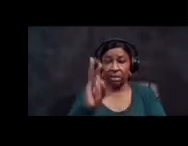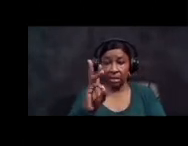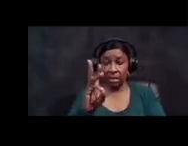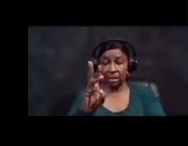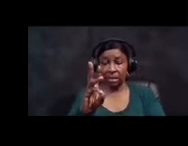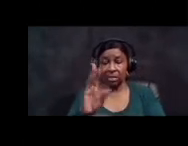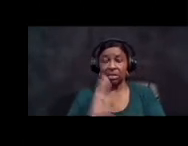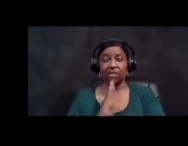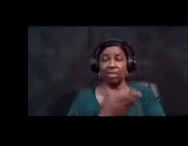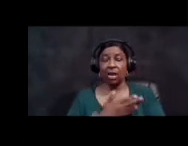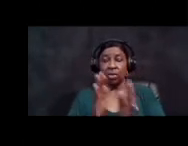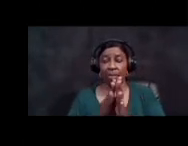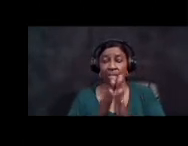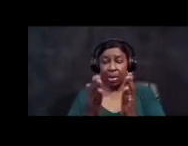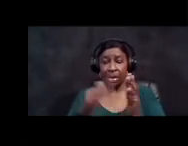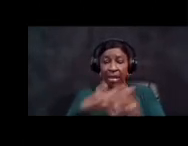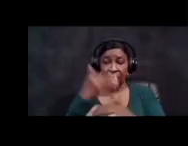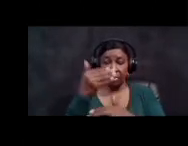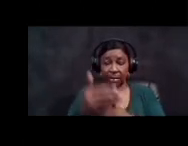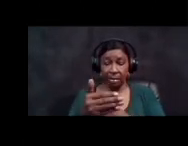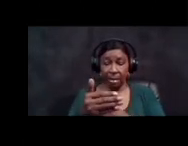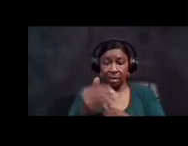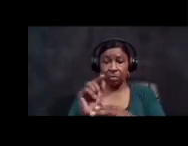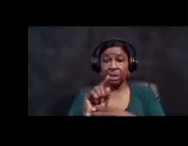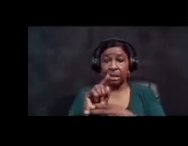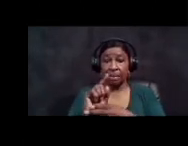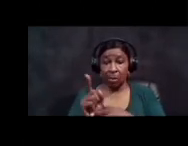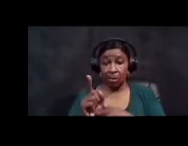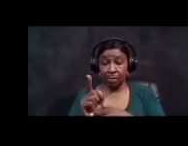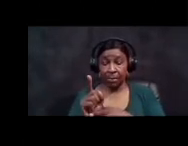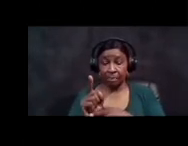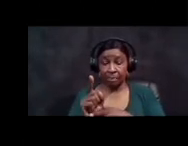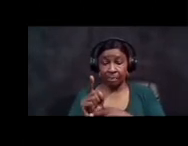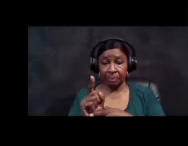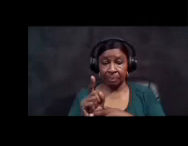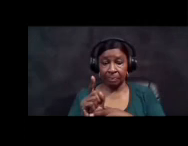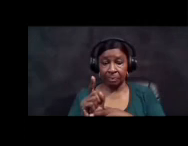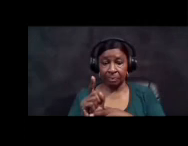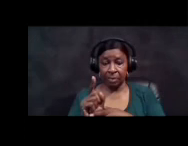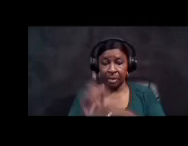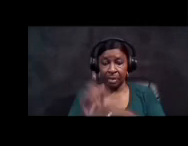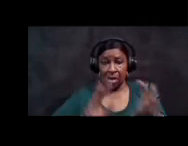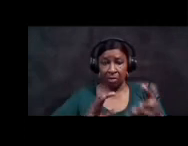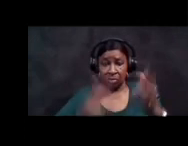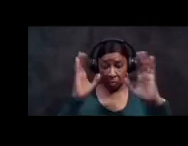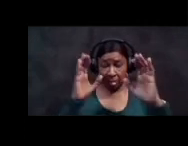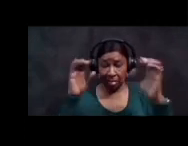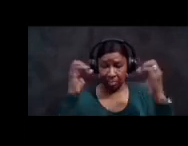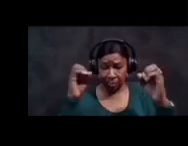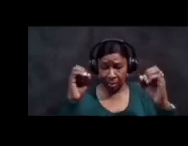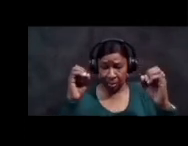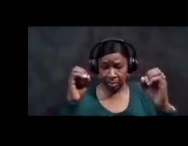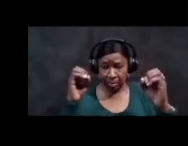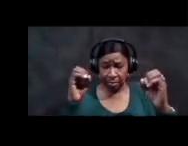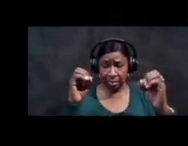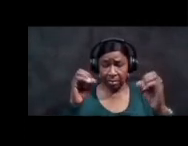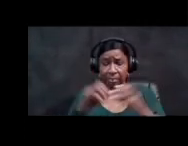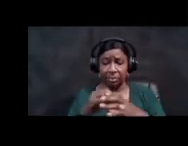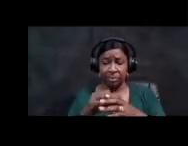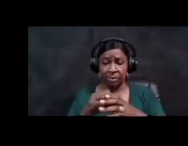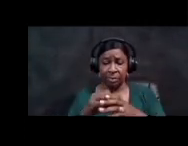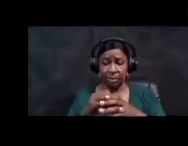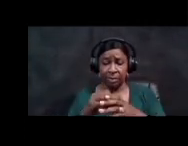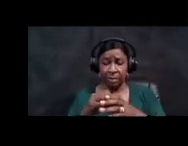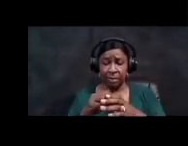book. The next was a moment of crisis over deaths in ICE detention, which is